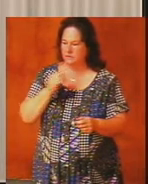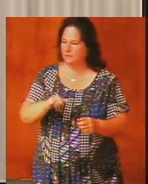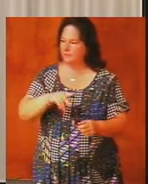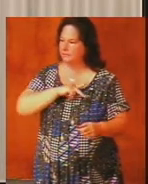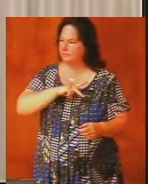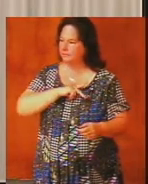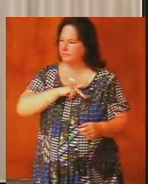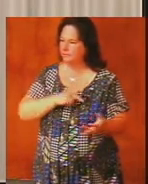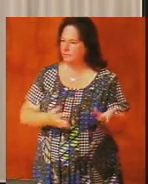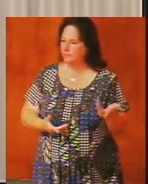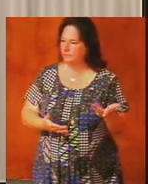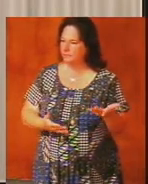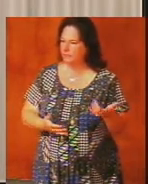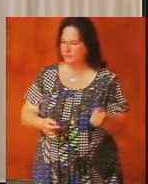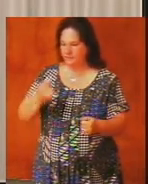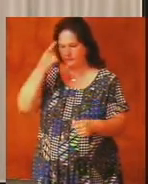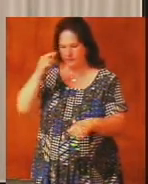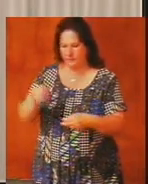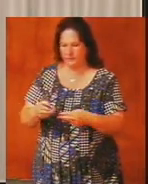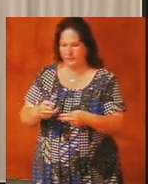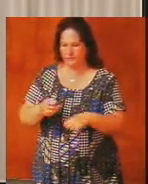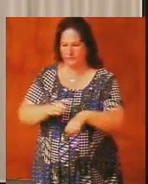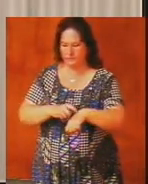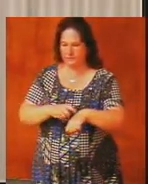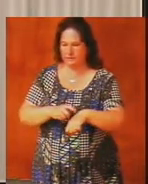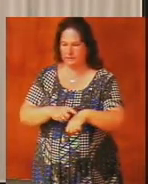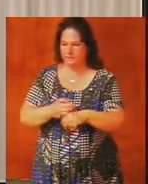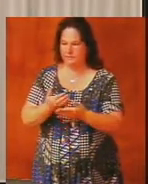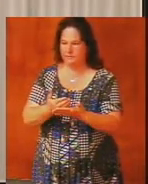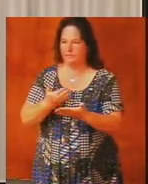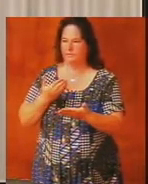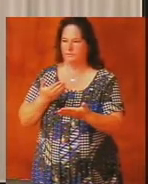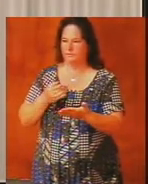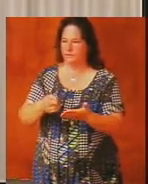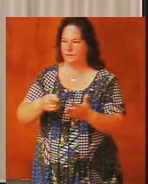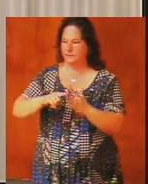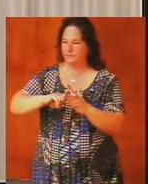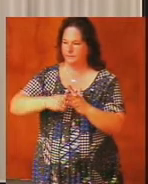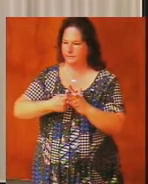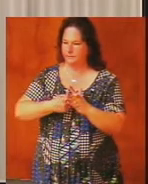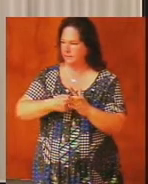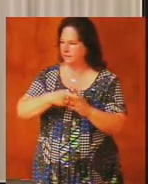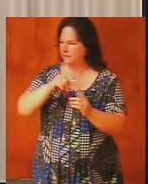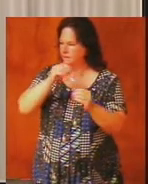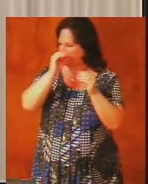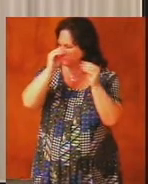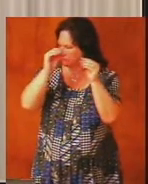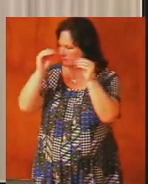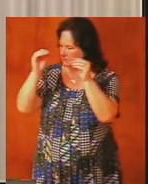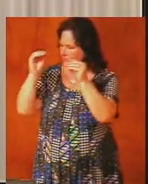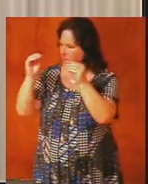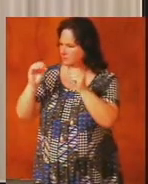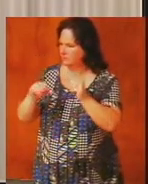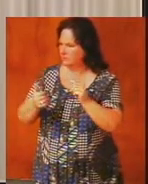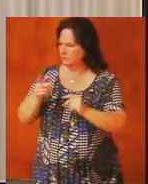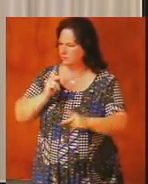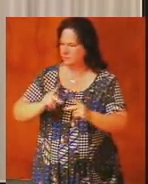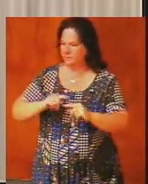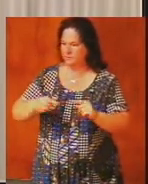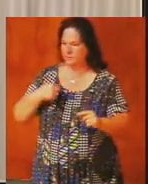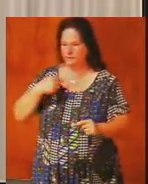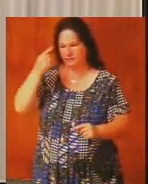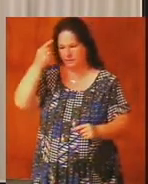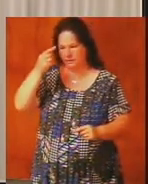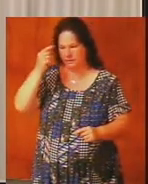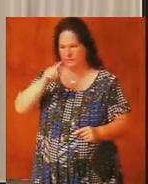Paul waited for a time before he began to teach others. But I think the questioner